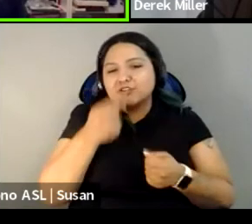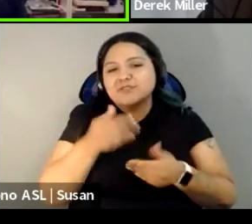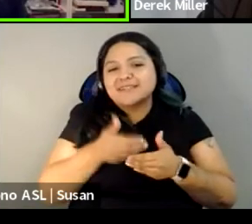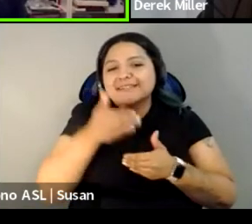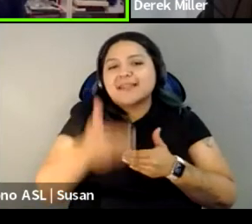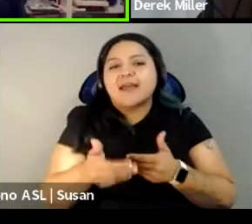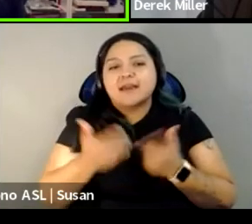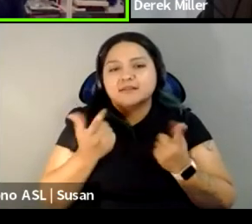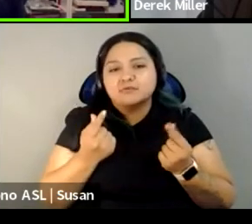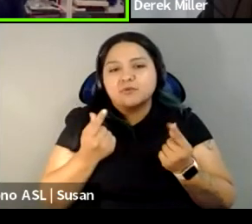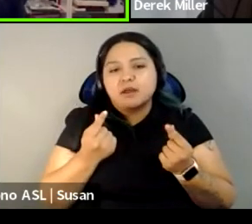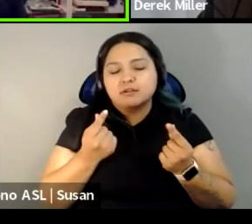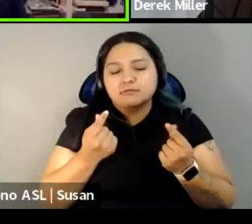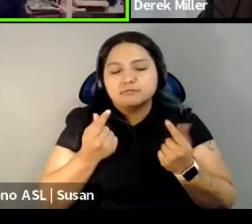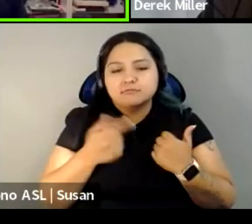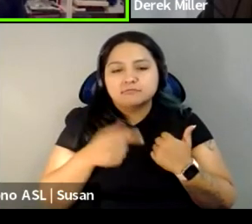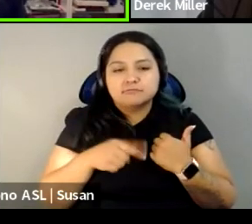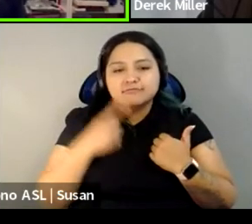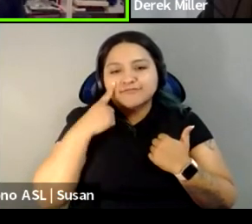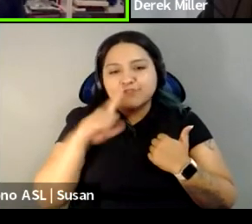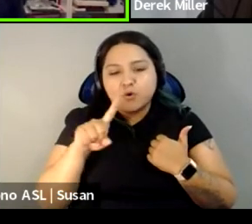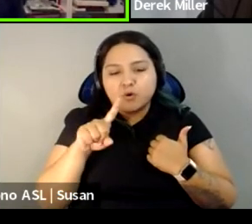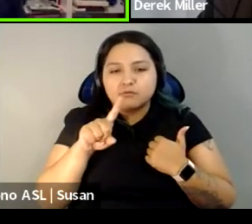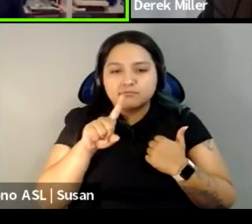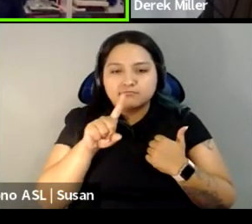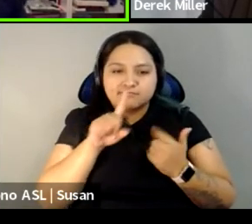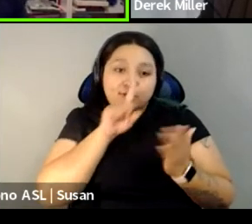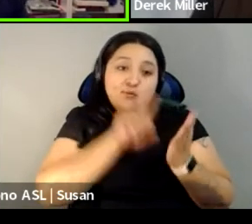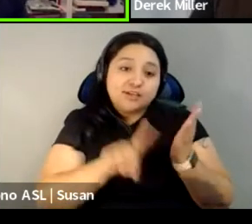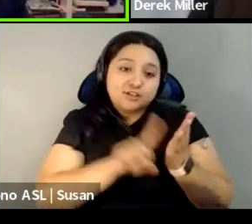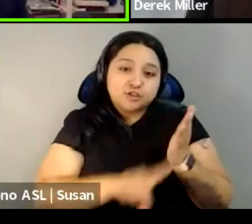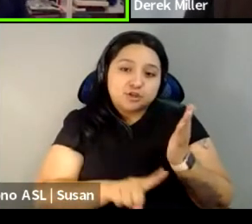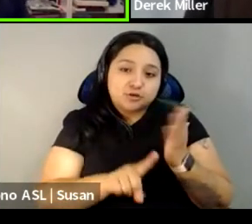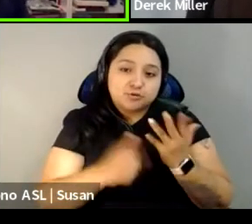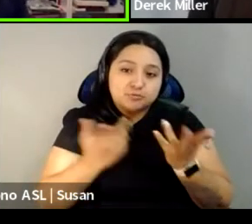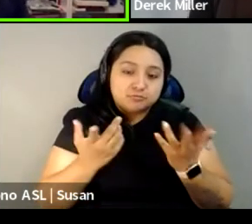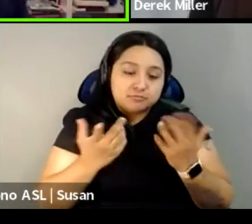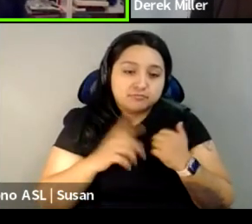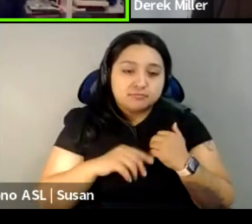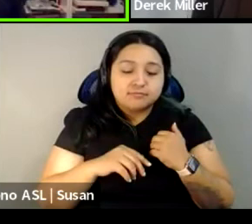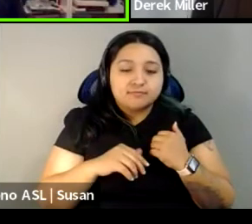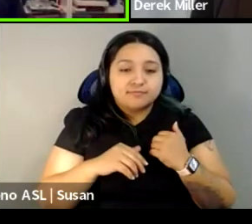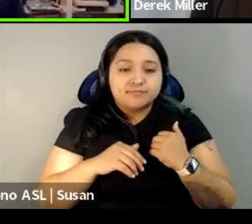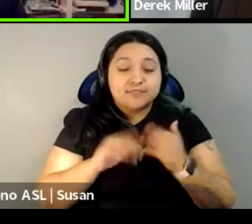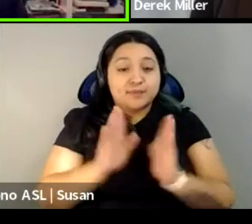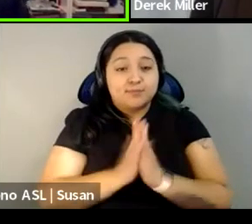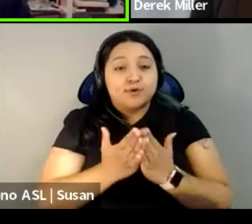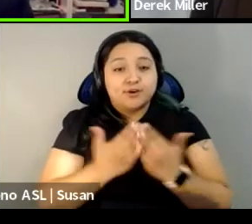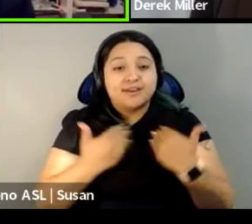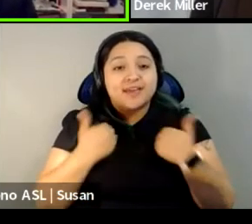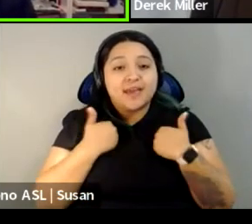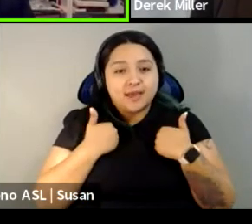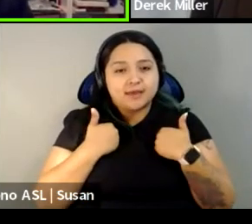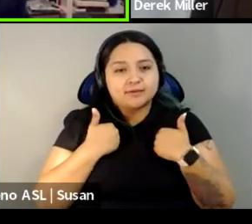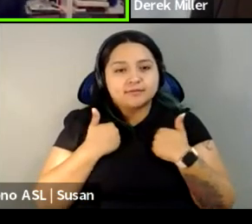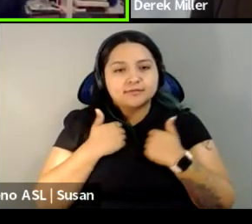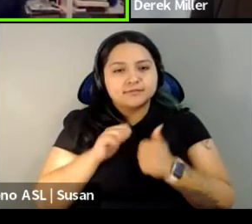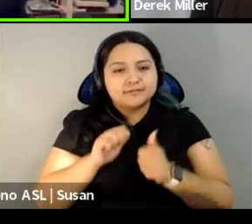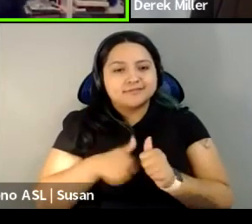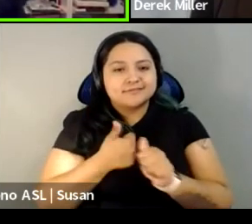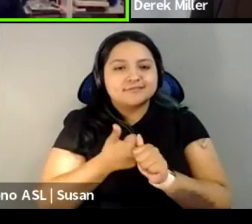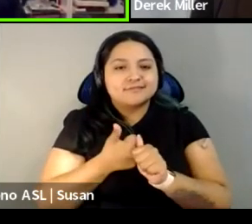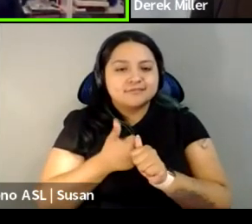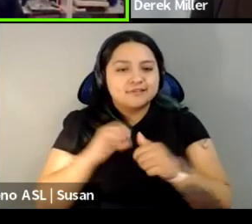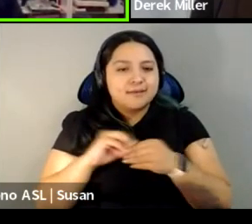in Salter's research. Is there a subtext in the book that is aimed at affecting the way in which